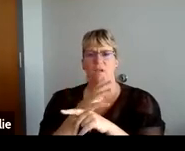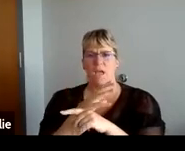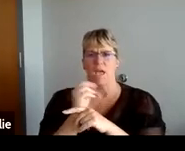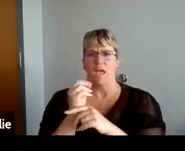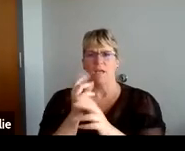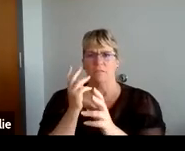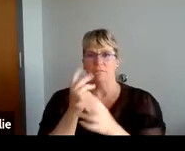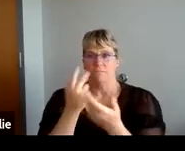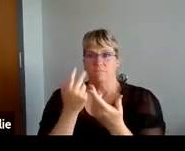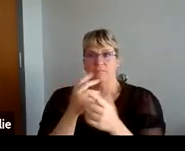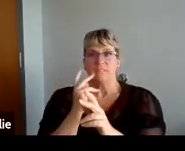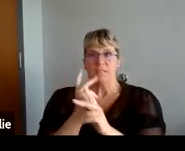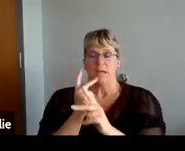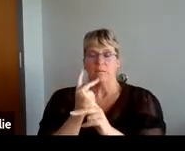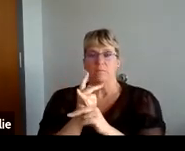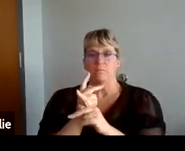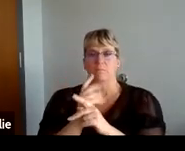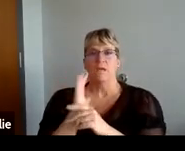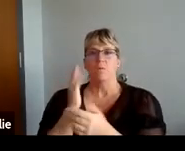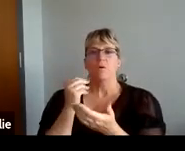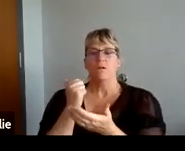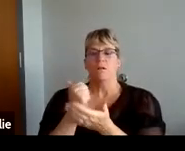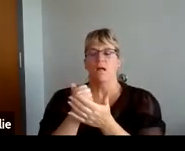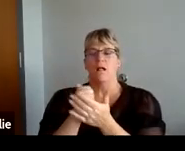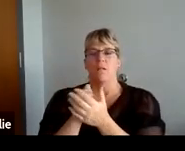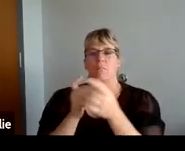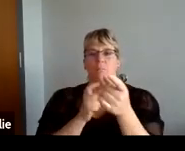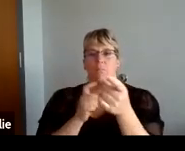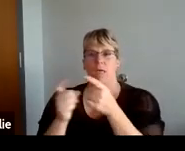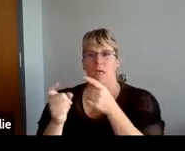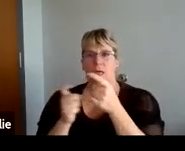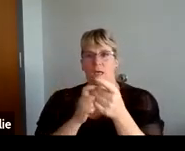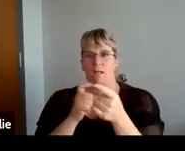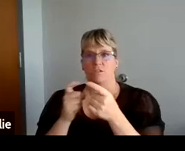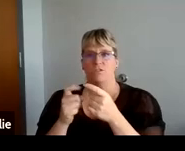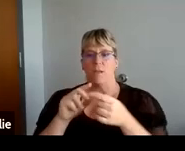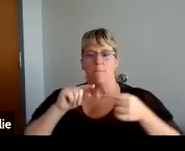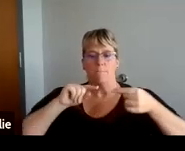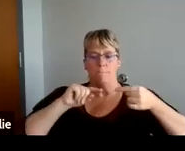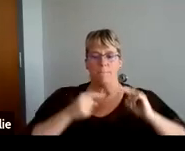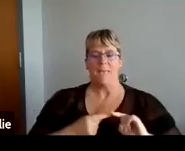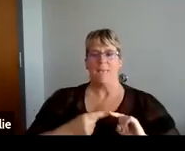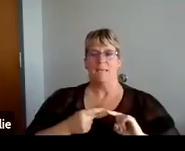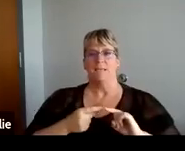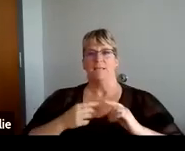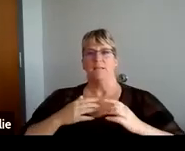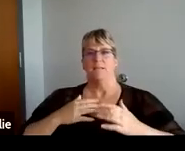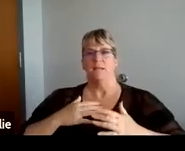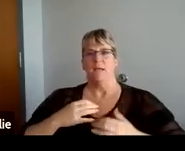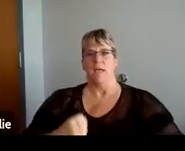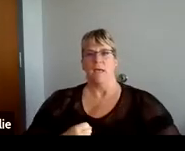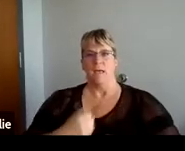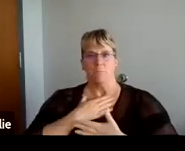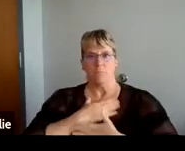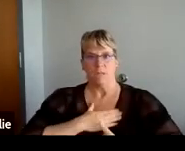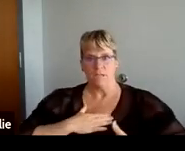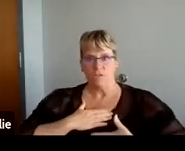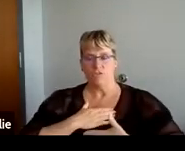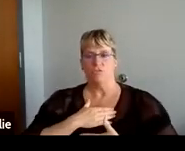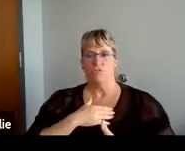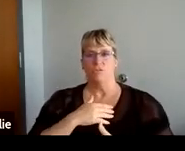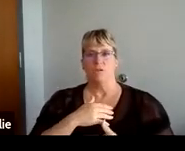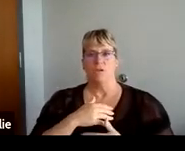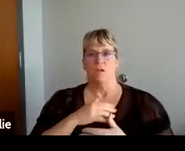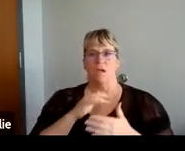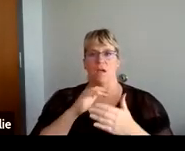restorative. It will help us manage pain and pleasure, aggressive tendencies. Drugs of abuse that act